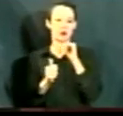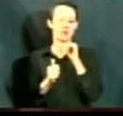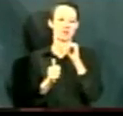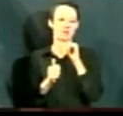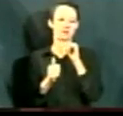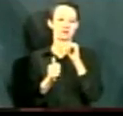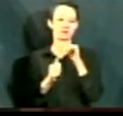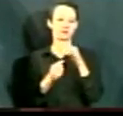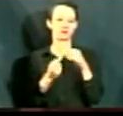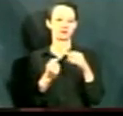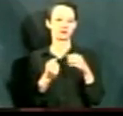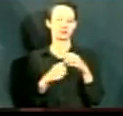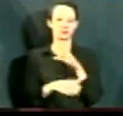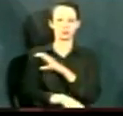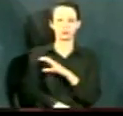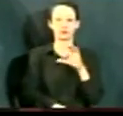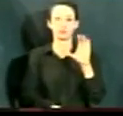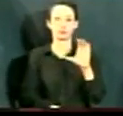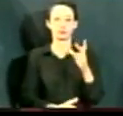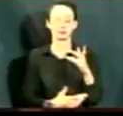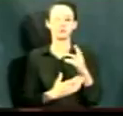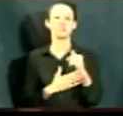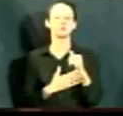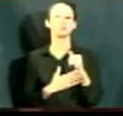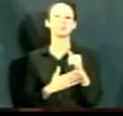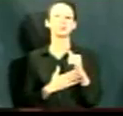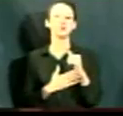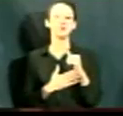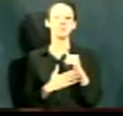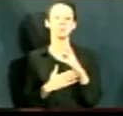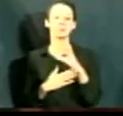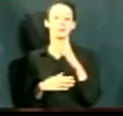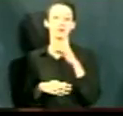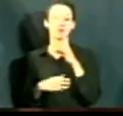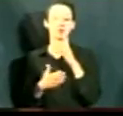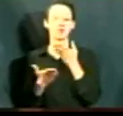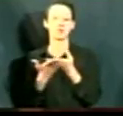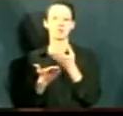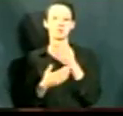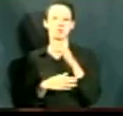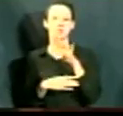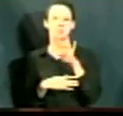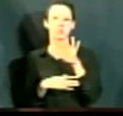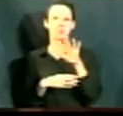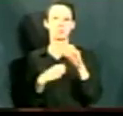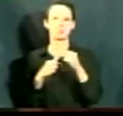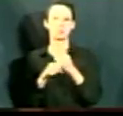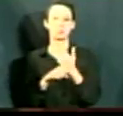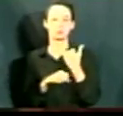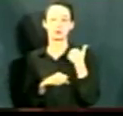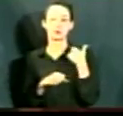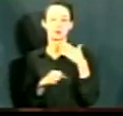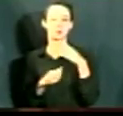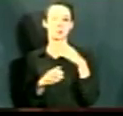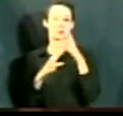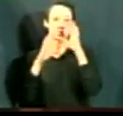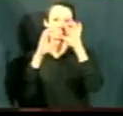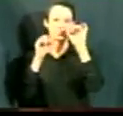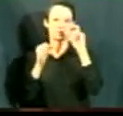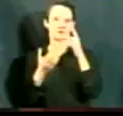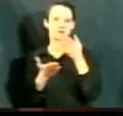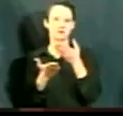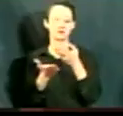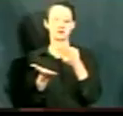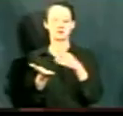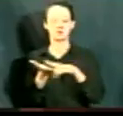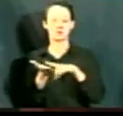IX. So, officially, 45 years ago, the President signed Title IX of the Education Amendments of